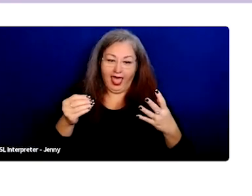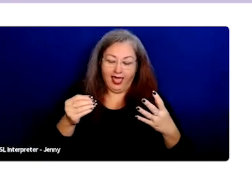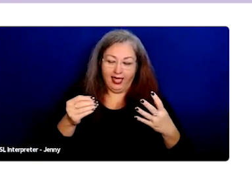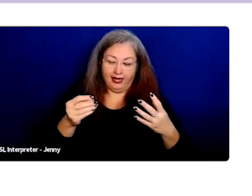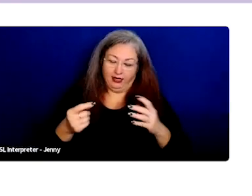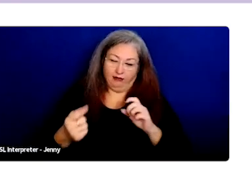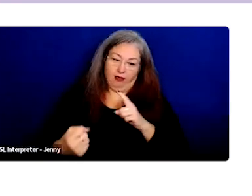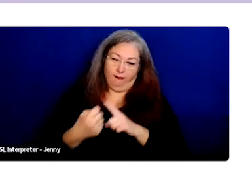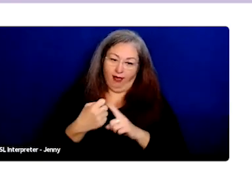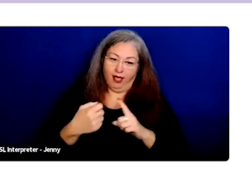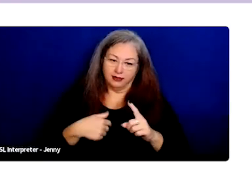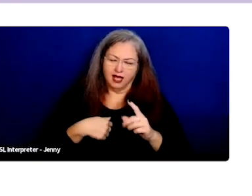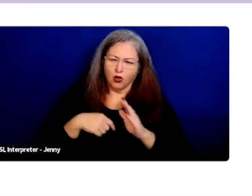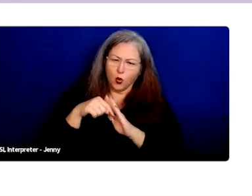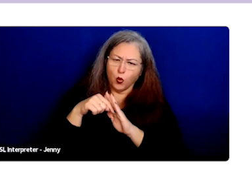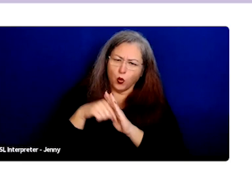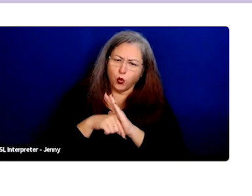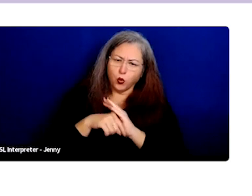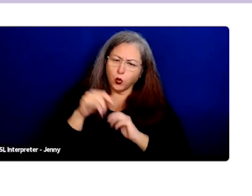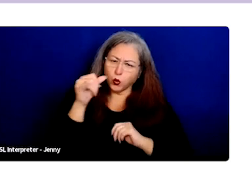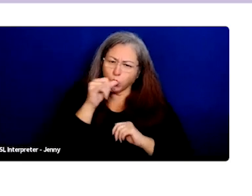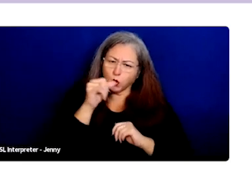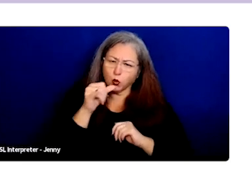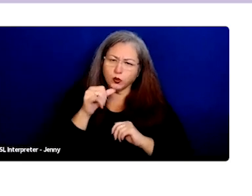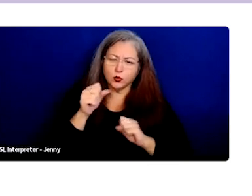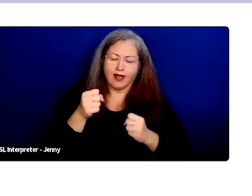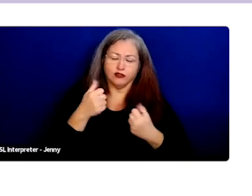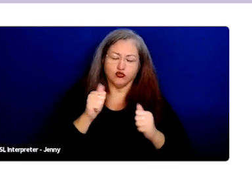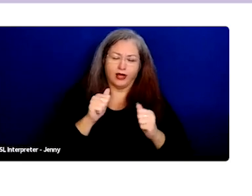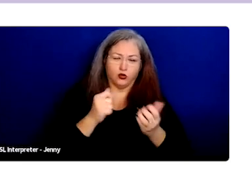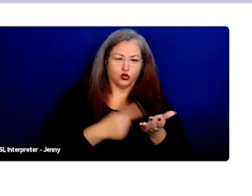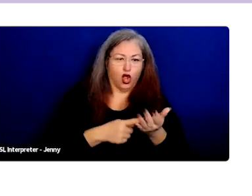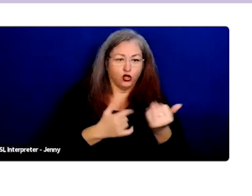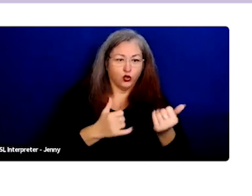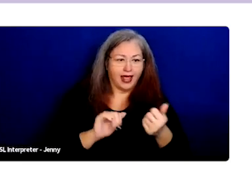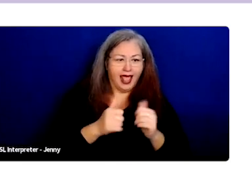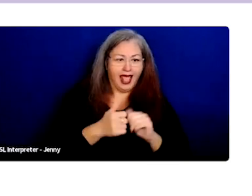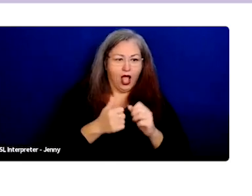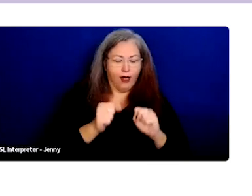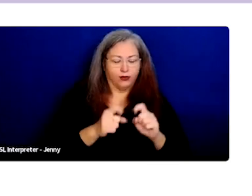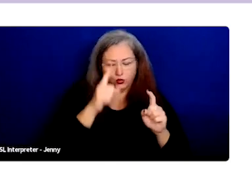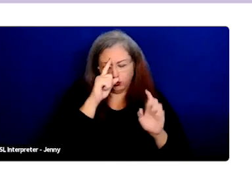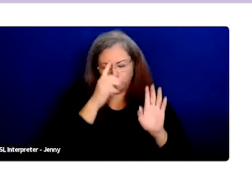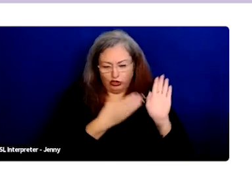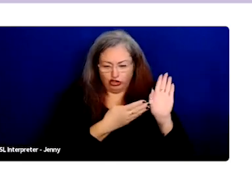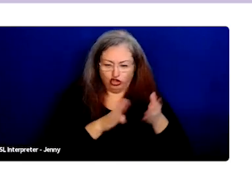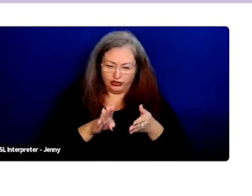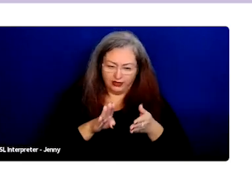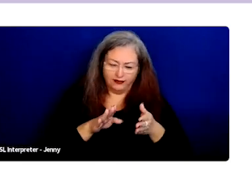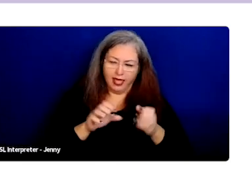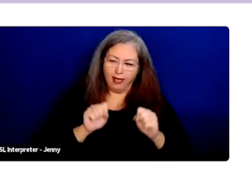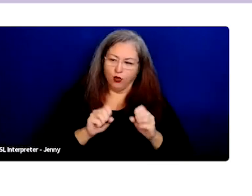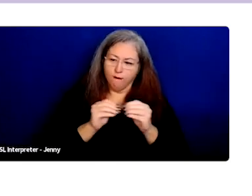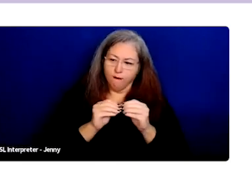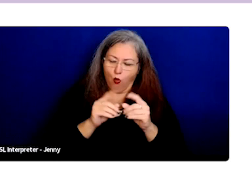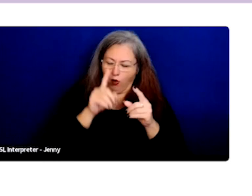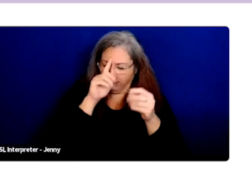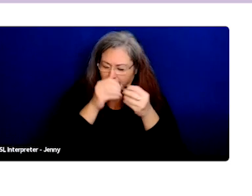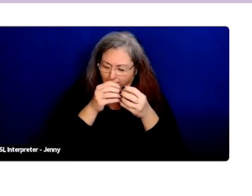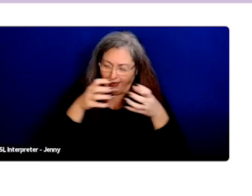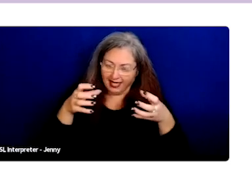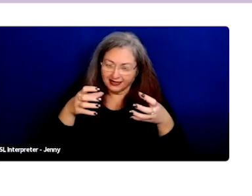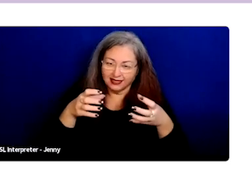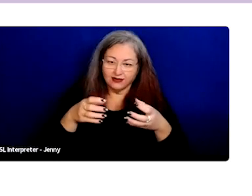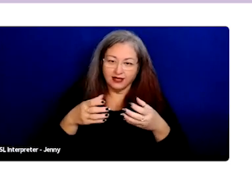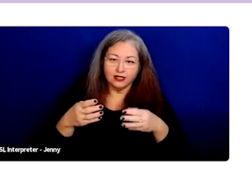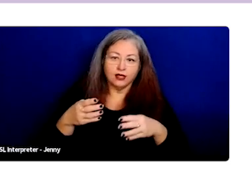way. And we're going to talk about how to create some shifts so that we can feel more expansion, so that that thing in our throat before we get